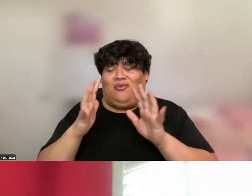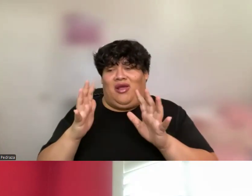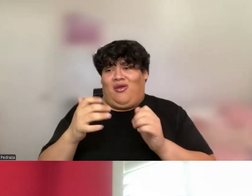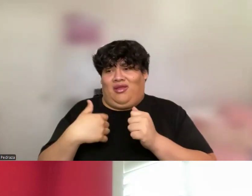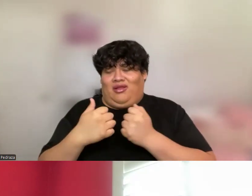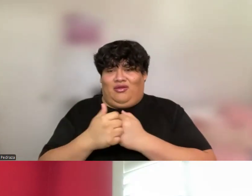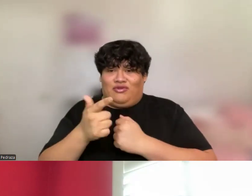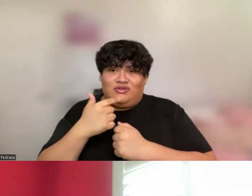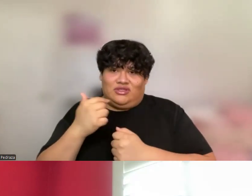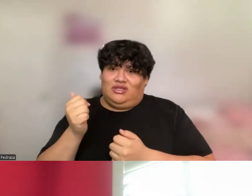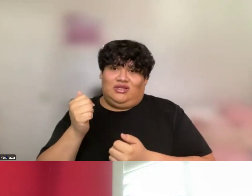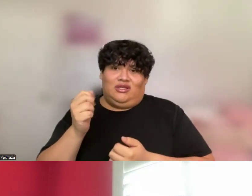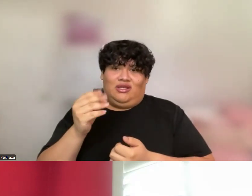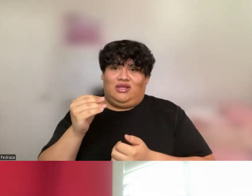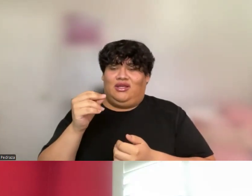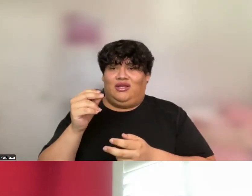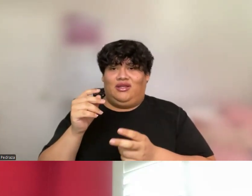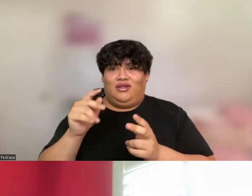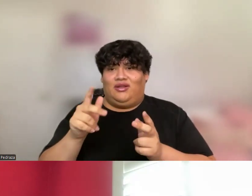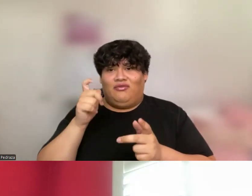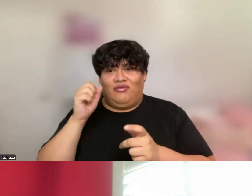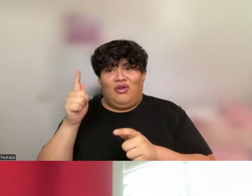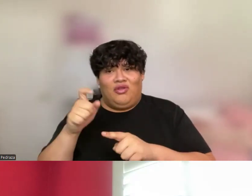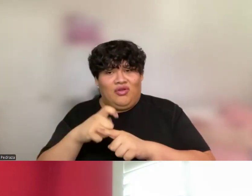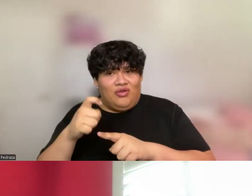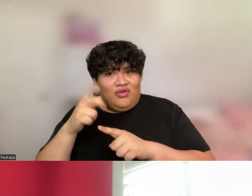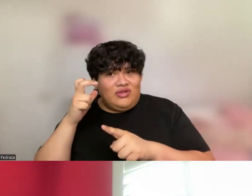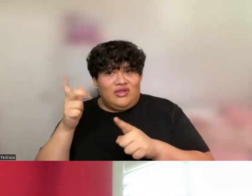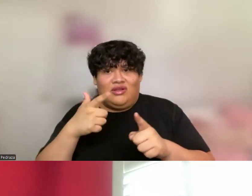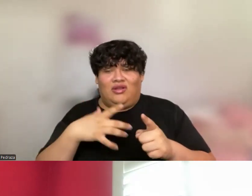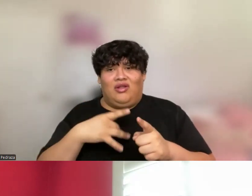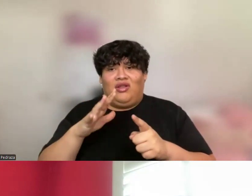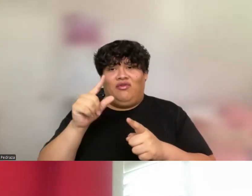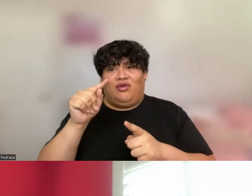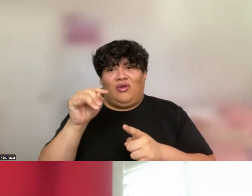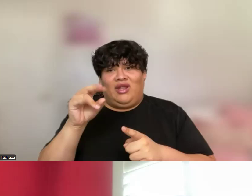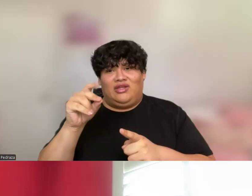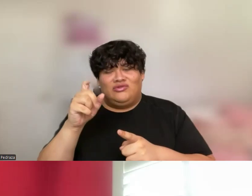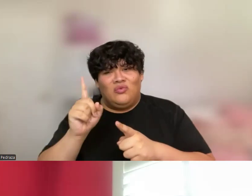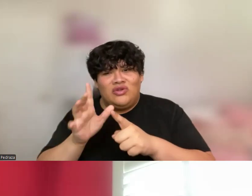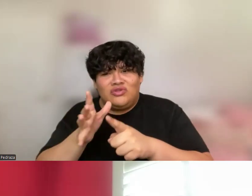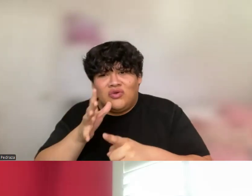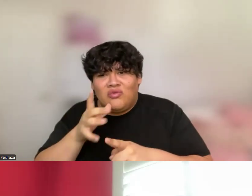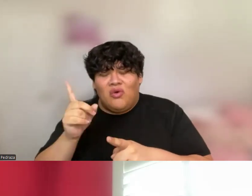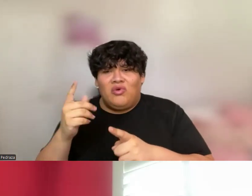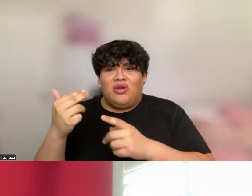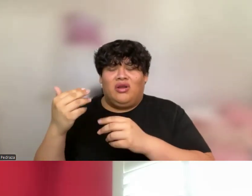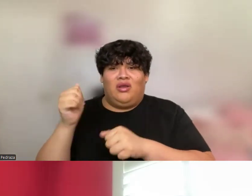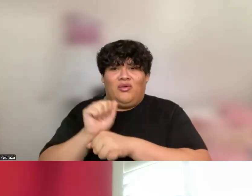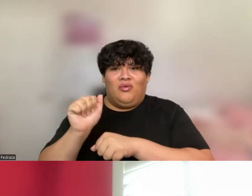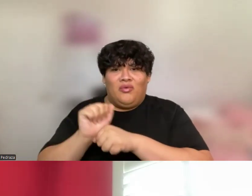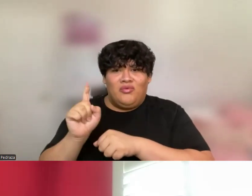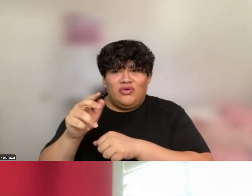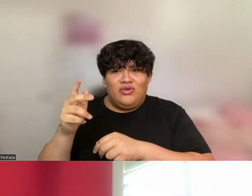local ombudsman and the coordinators who are here on the call. And I'm curious where your mom was an ombudsman, where she was